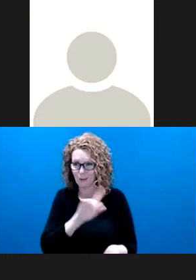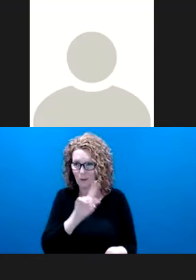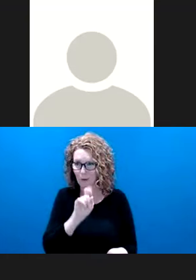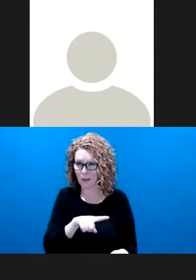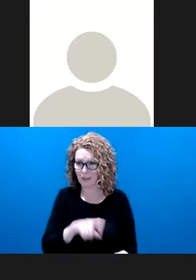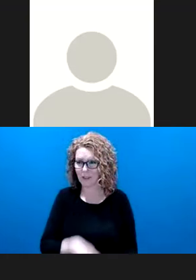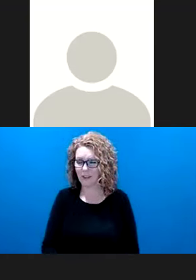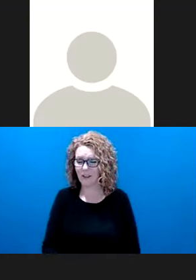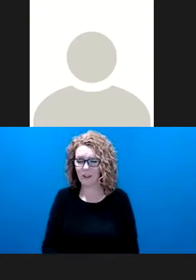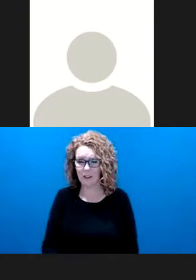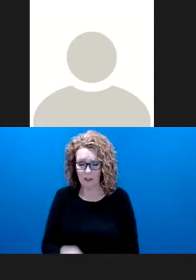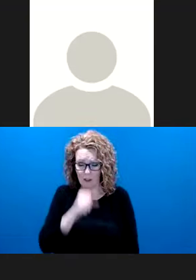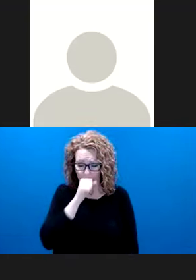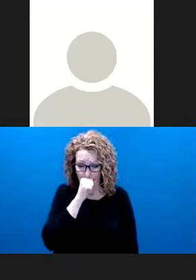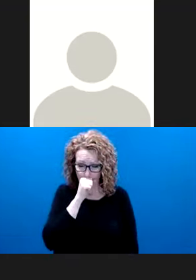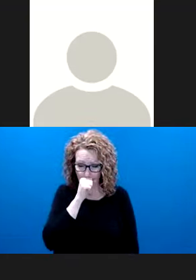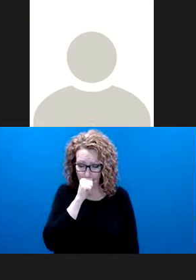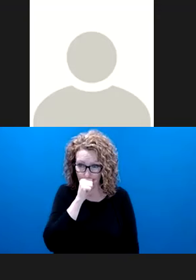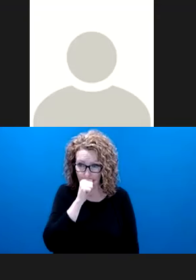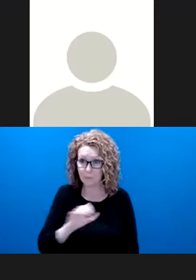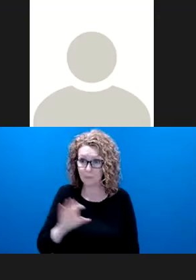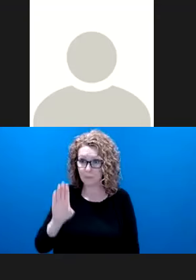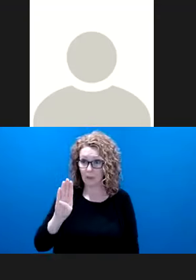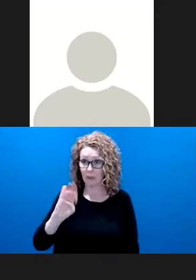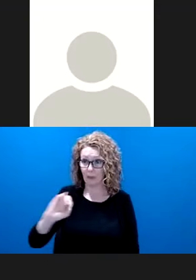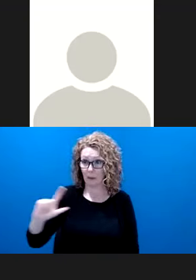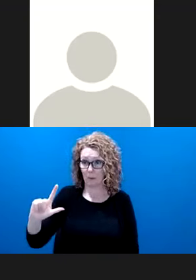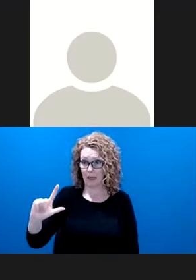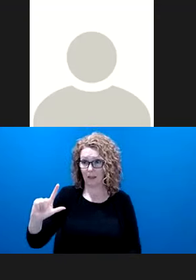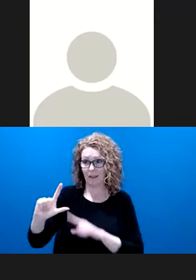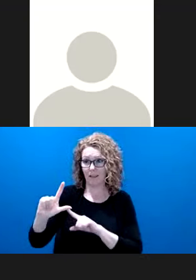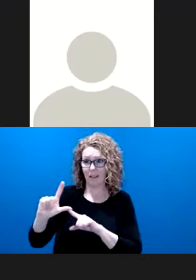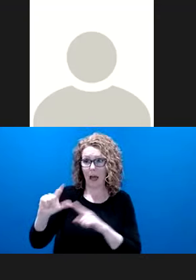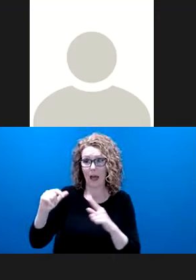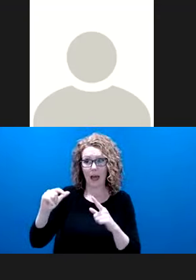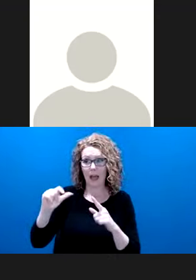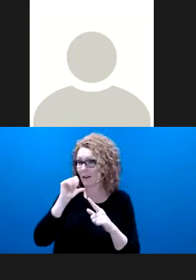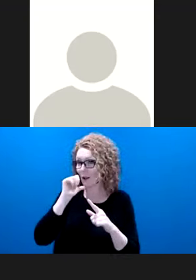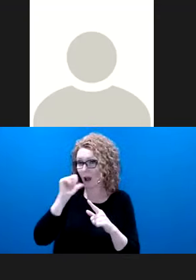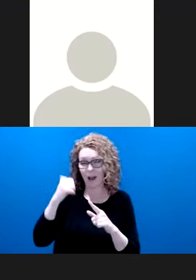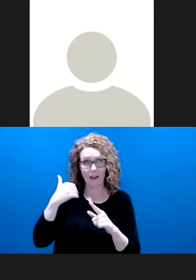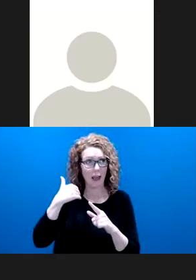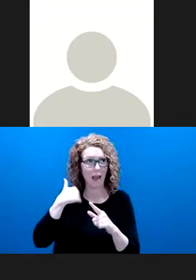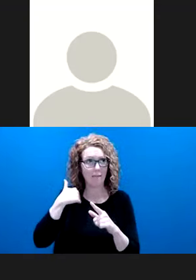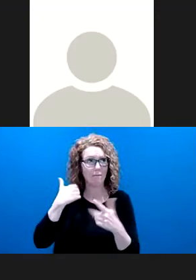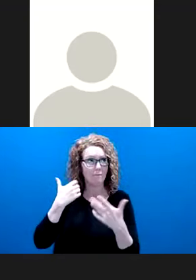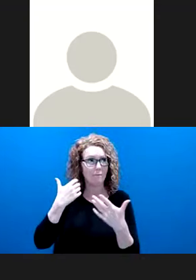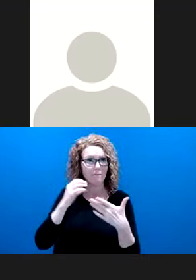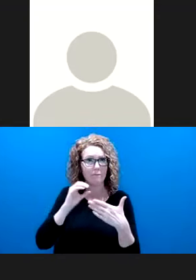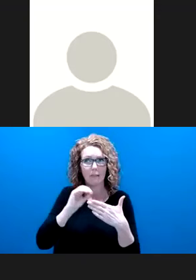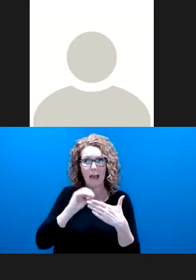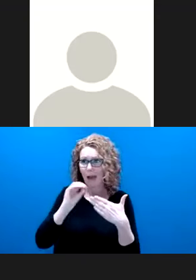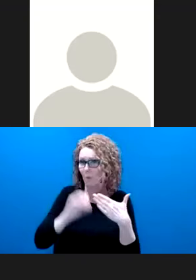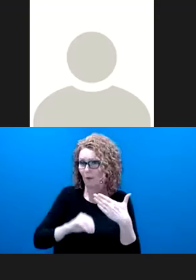had, but the bill really had a lot of hope in it, but not a very